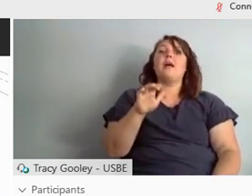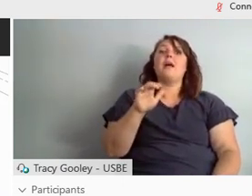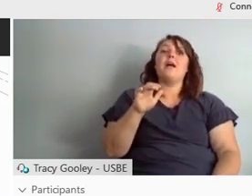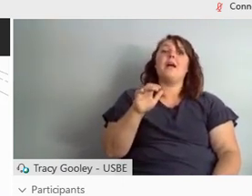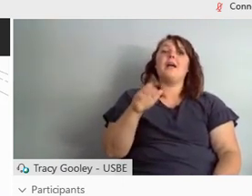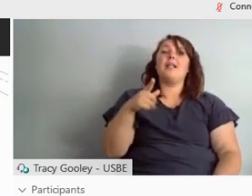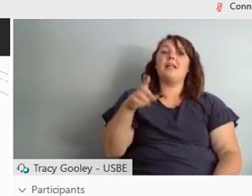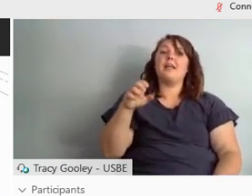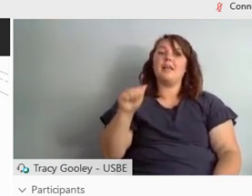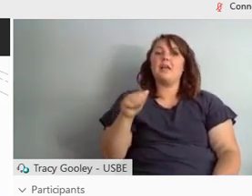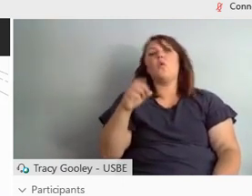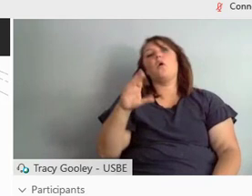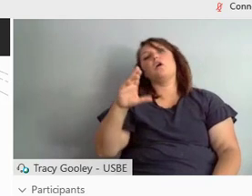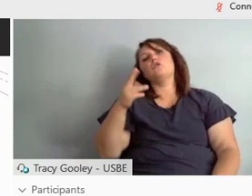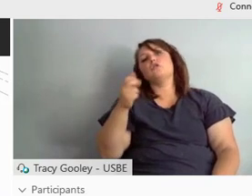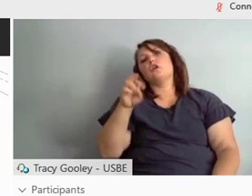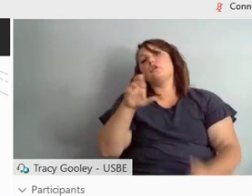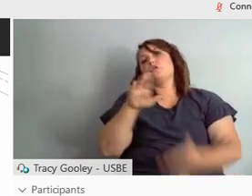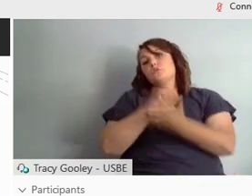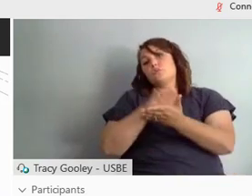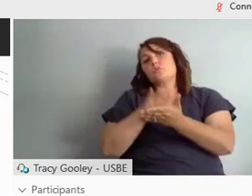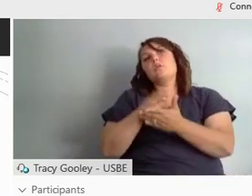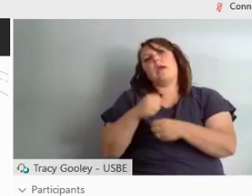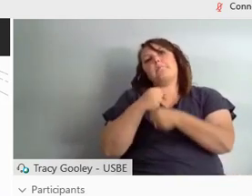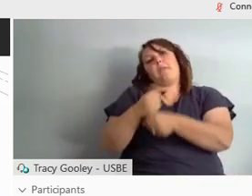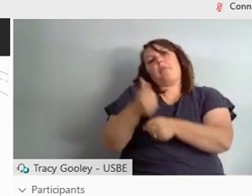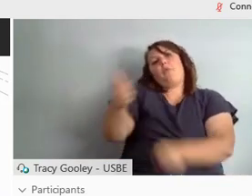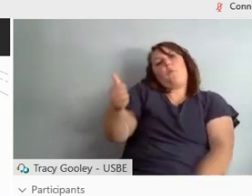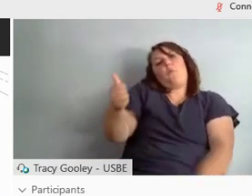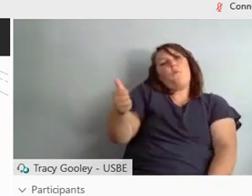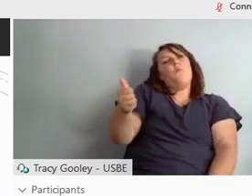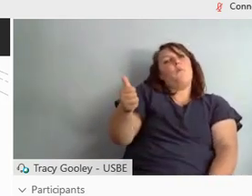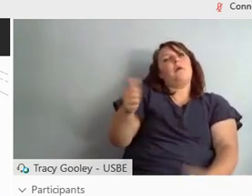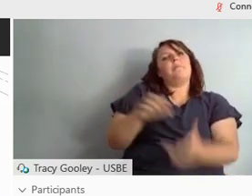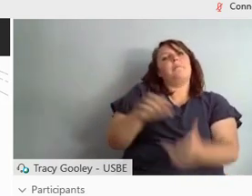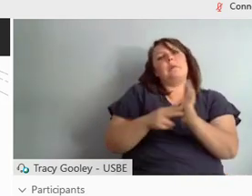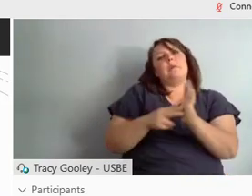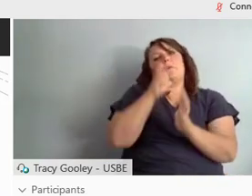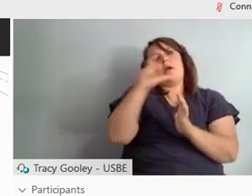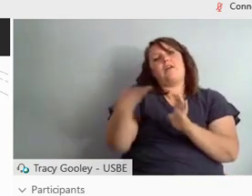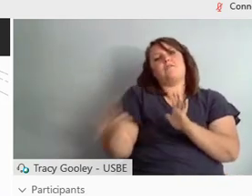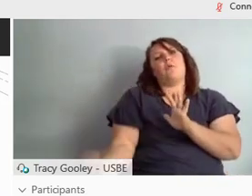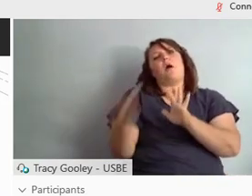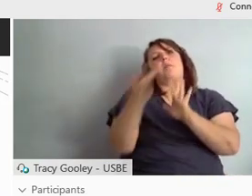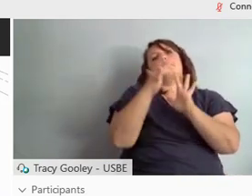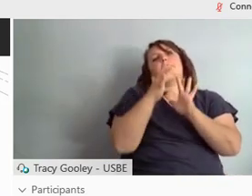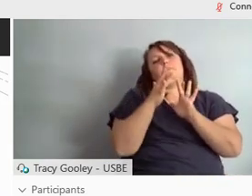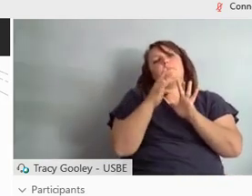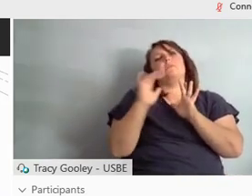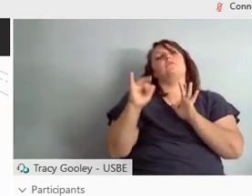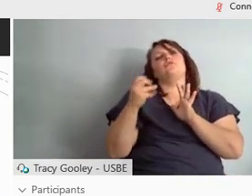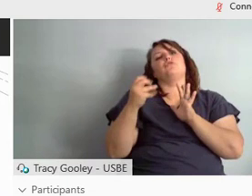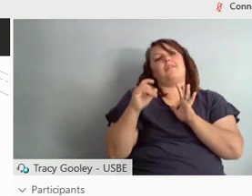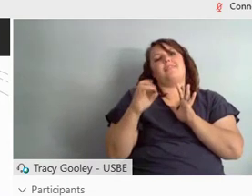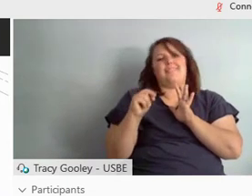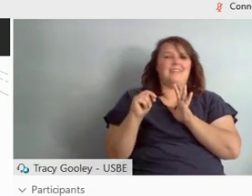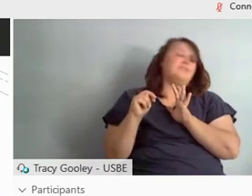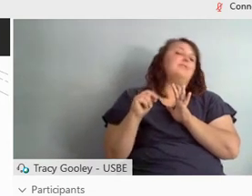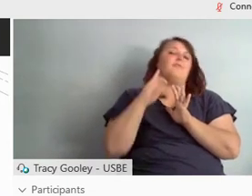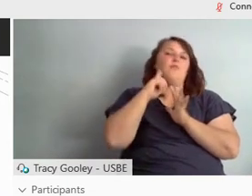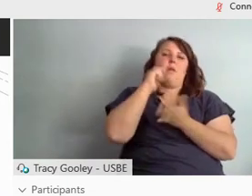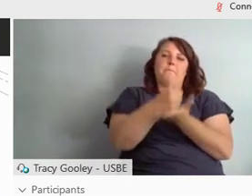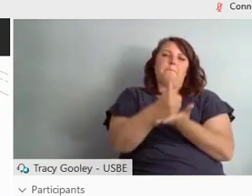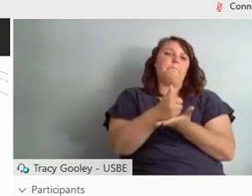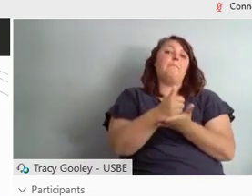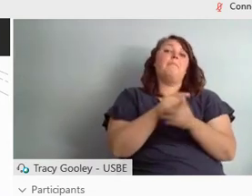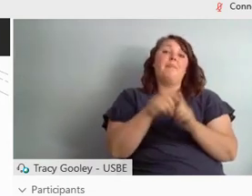your charter schools, have the ability to generate their own SSIDs, so they do not have to reach out to Jonathan Collins for